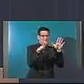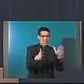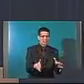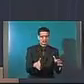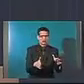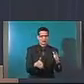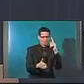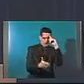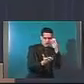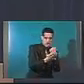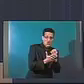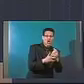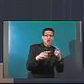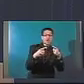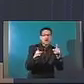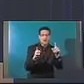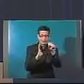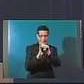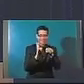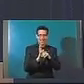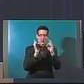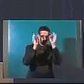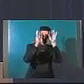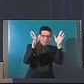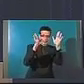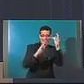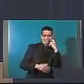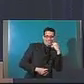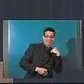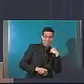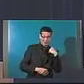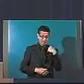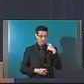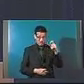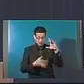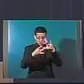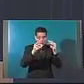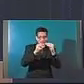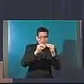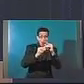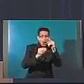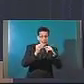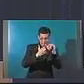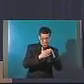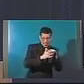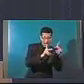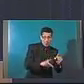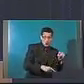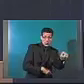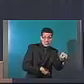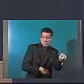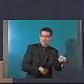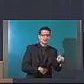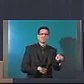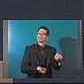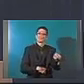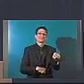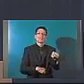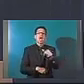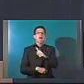state's budget crisis. Need I say more about that opponent? Another one, listen